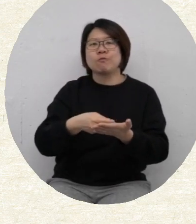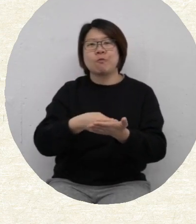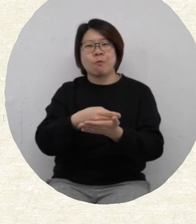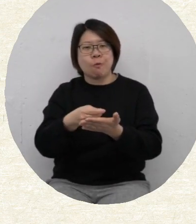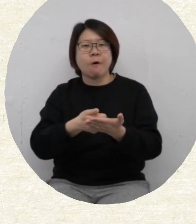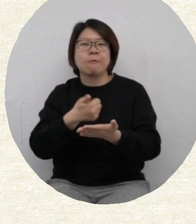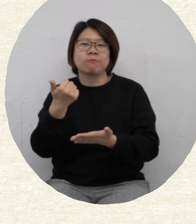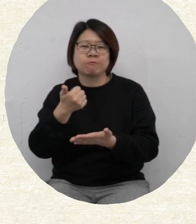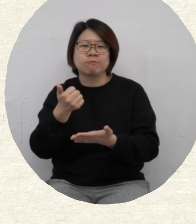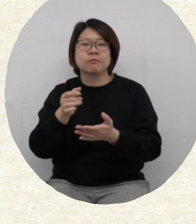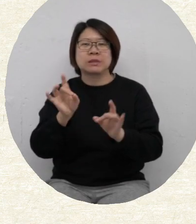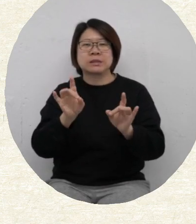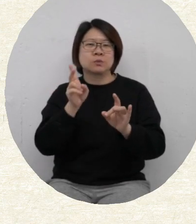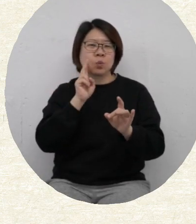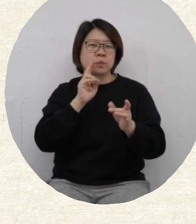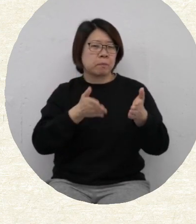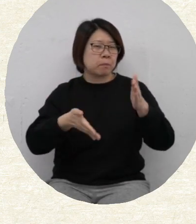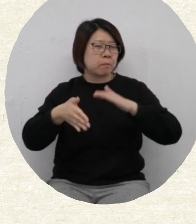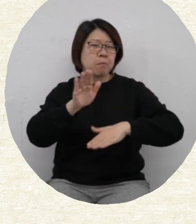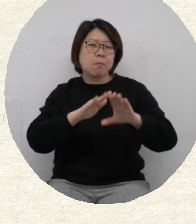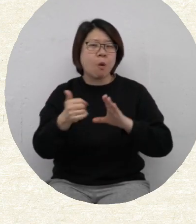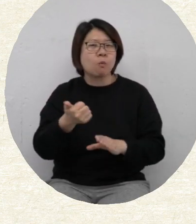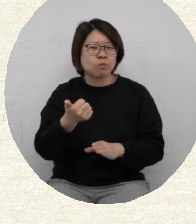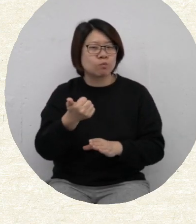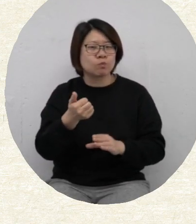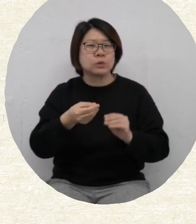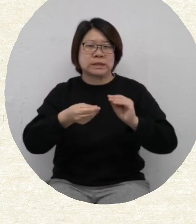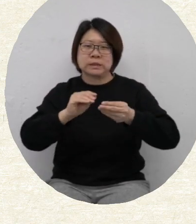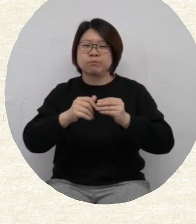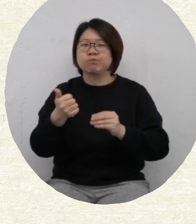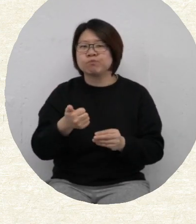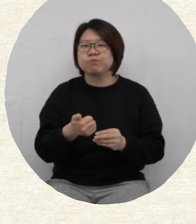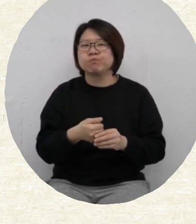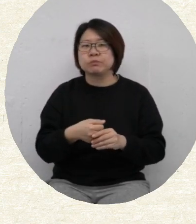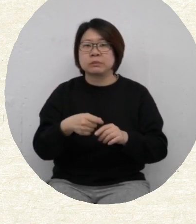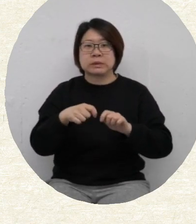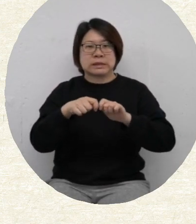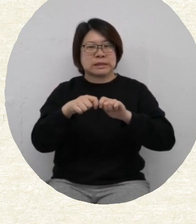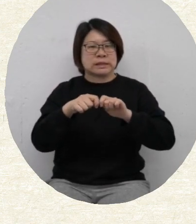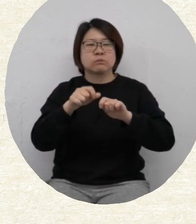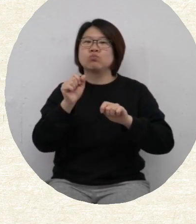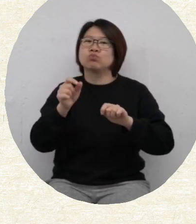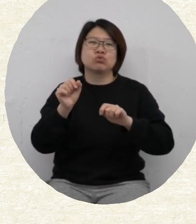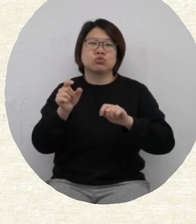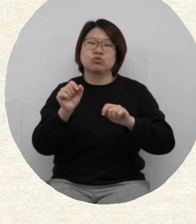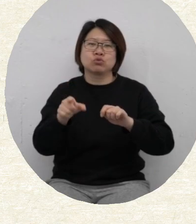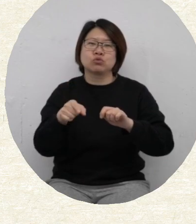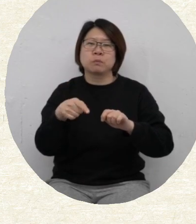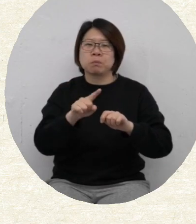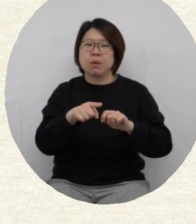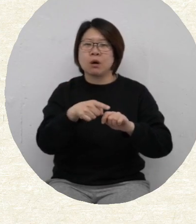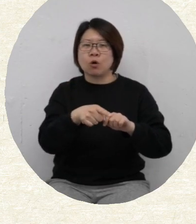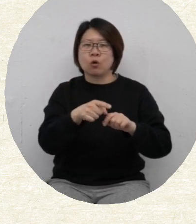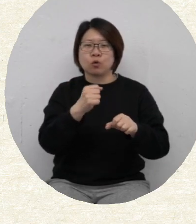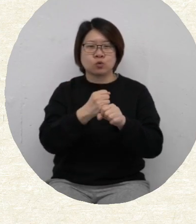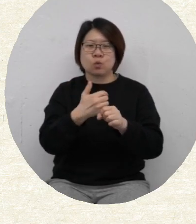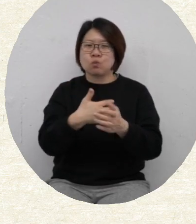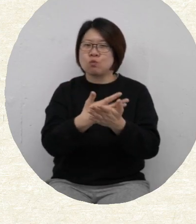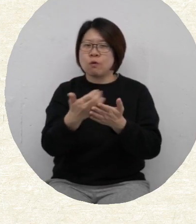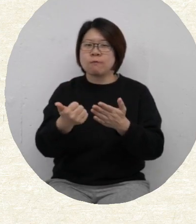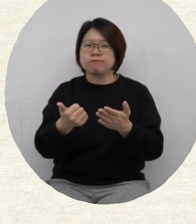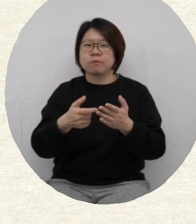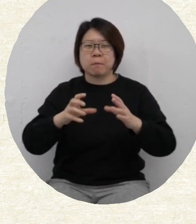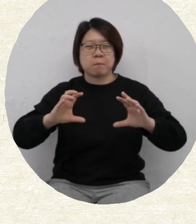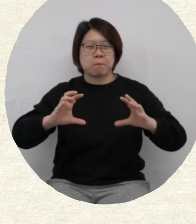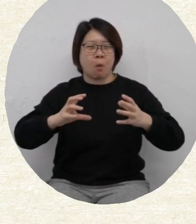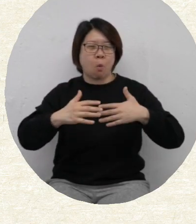absorbent like paper. But the thing that I like about Tyvek is you can cut it, you can paint on it, you can fold it